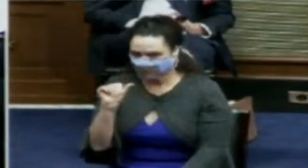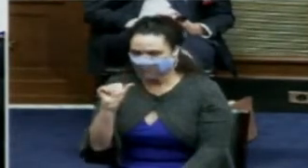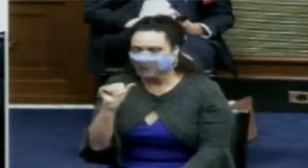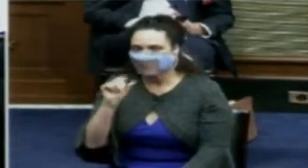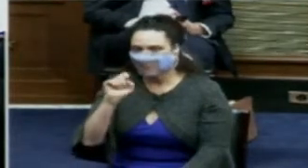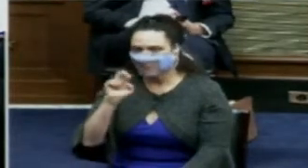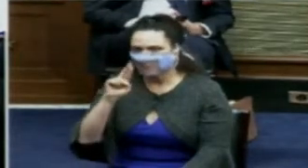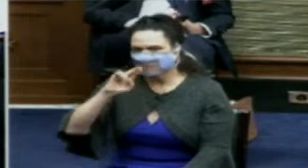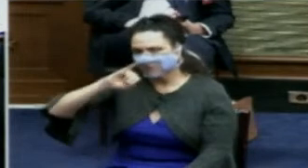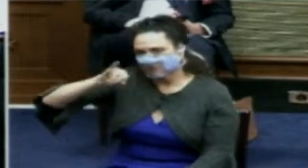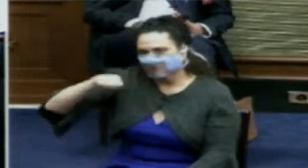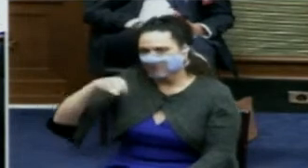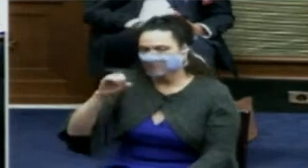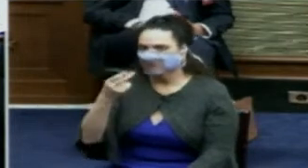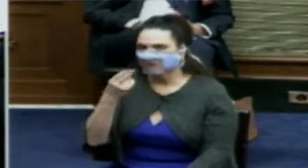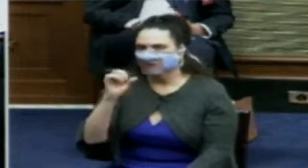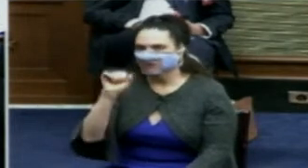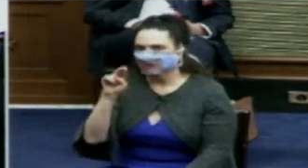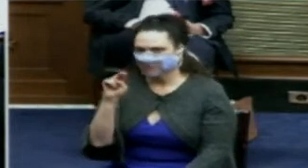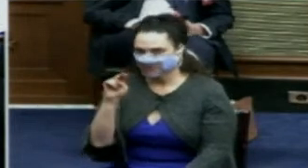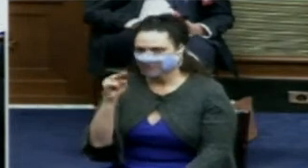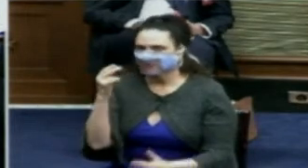for 5 minutes.